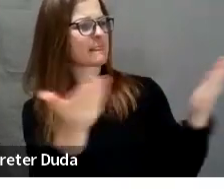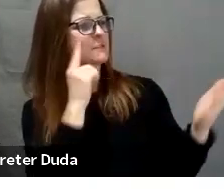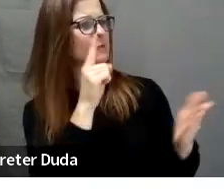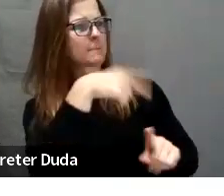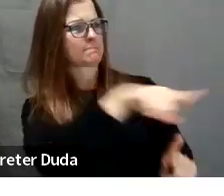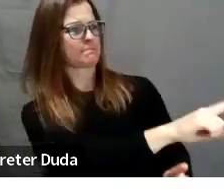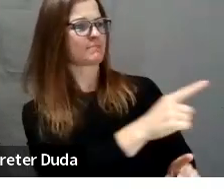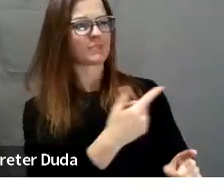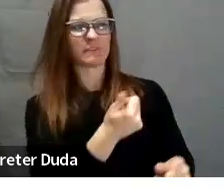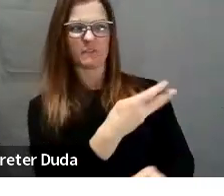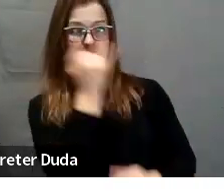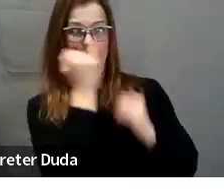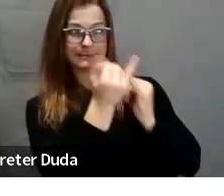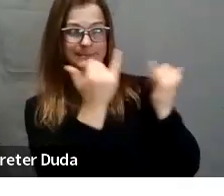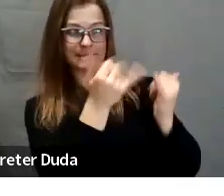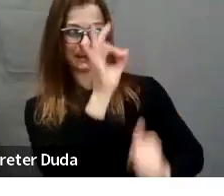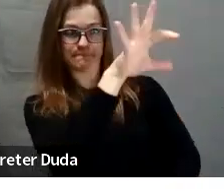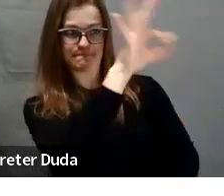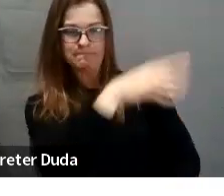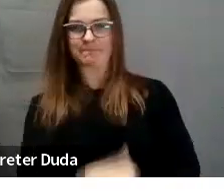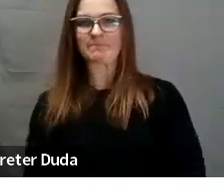you today.